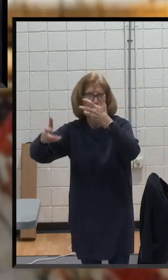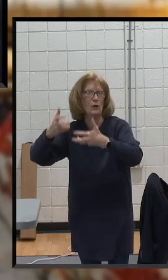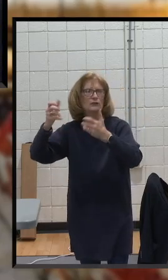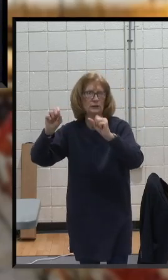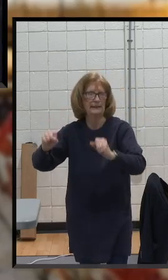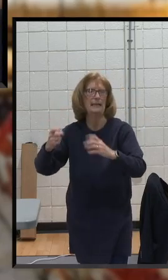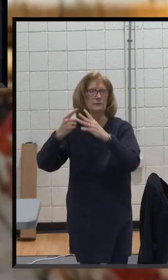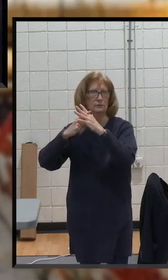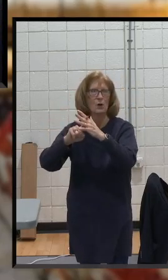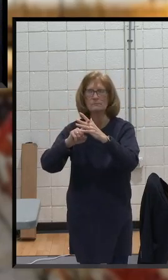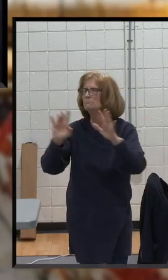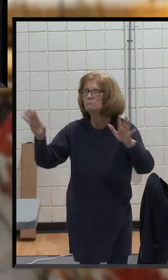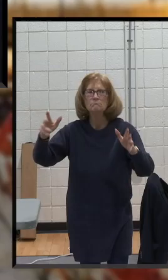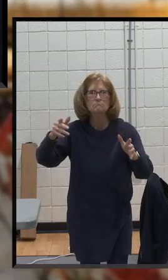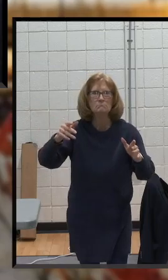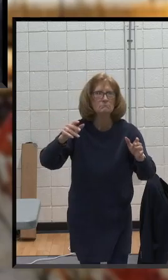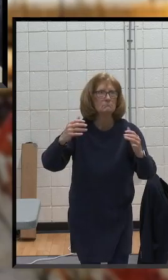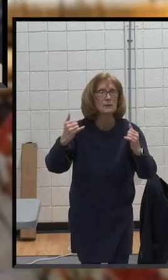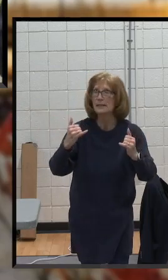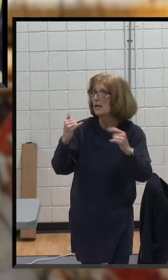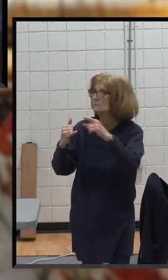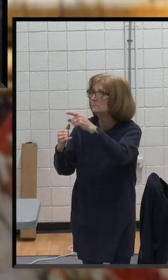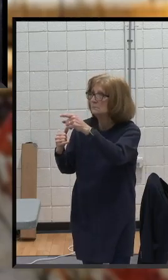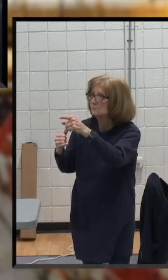We'll jump over to this side of the room.